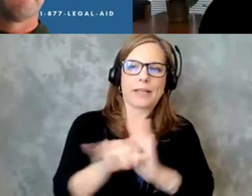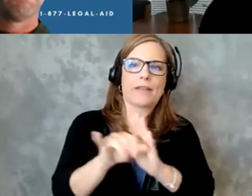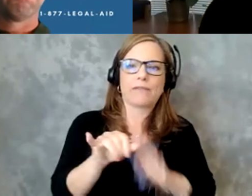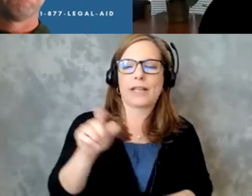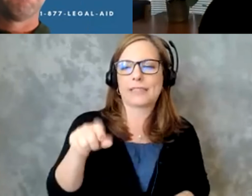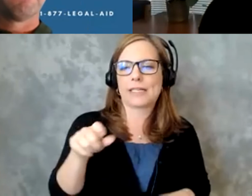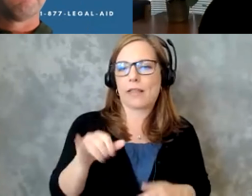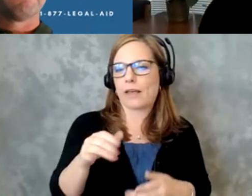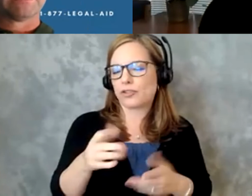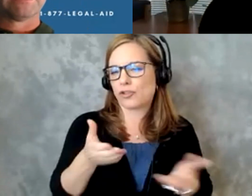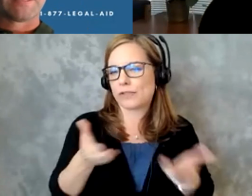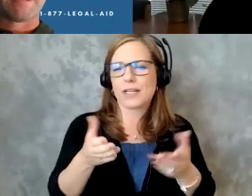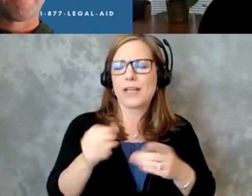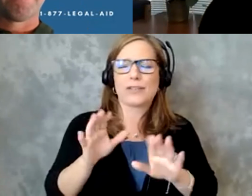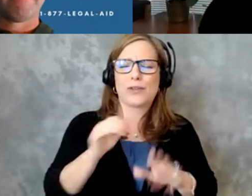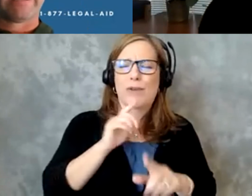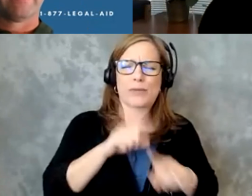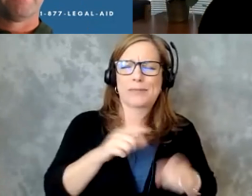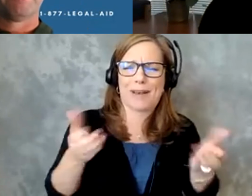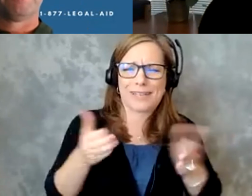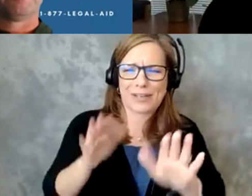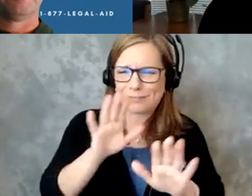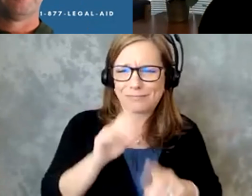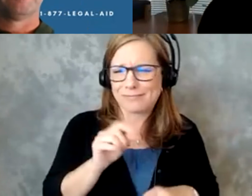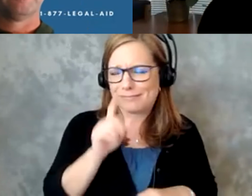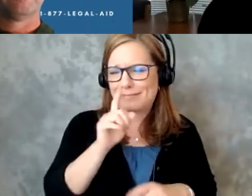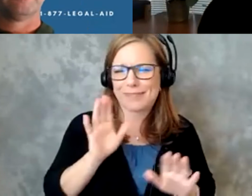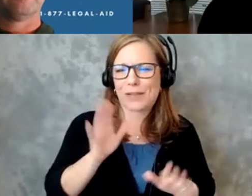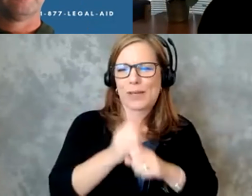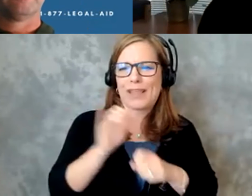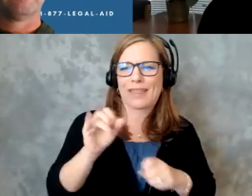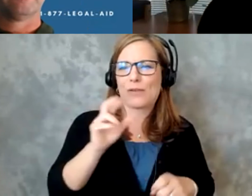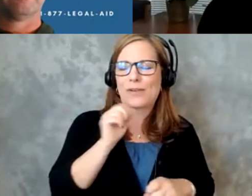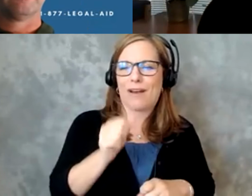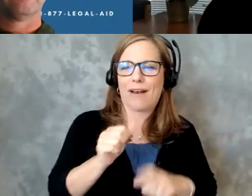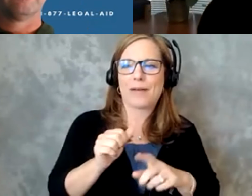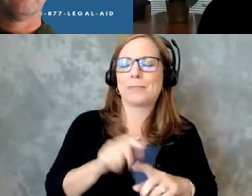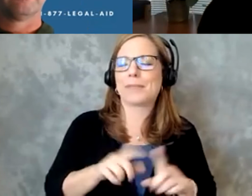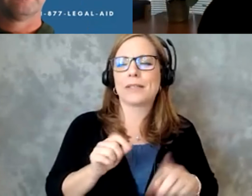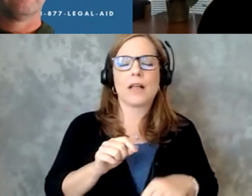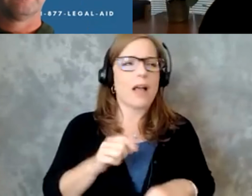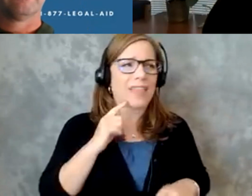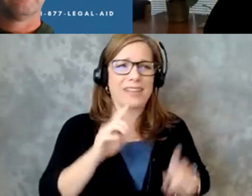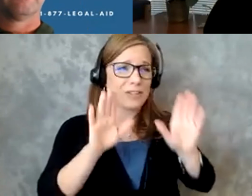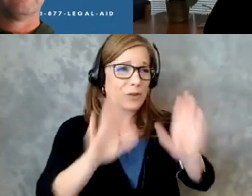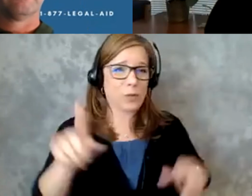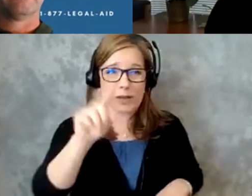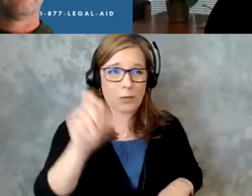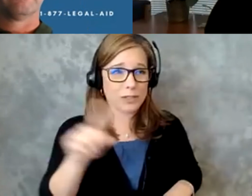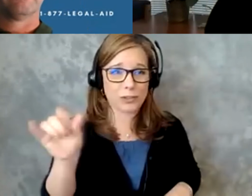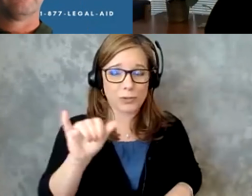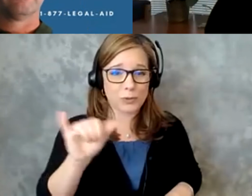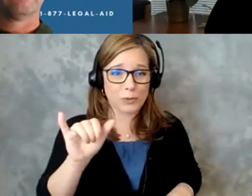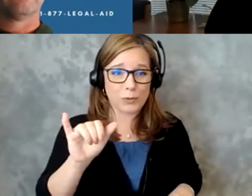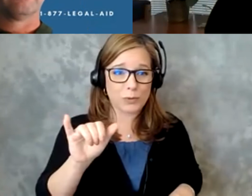to respond on site whether you're going to get that or not. I think that the resource, it's a great question too, Athena. We